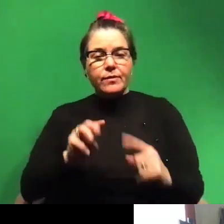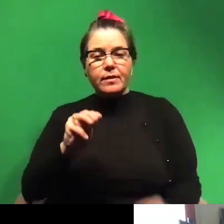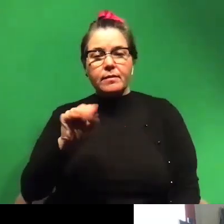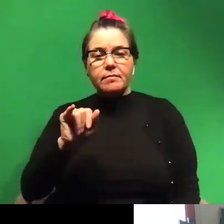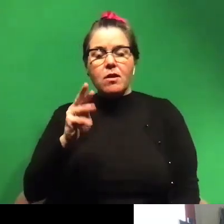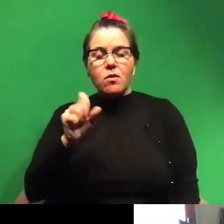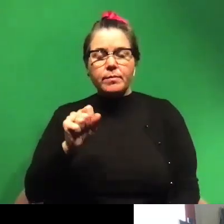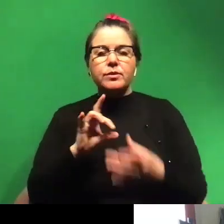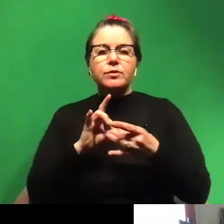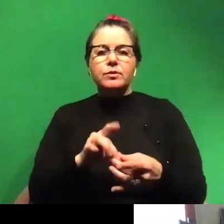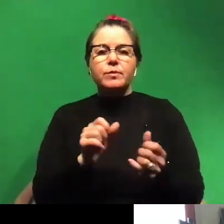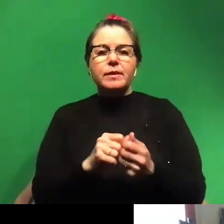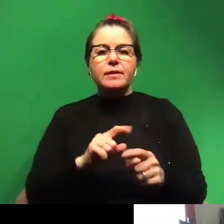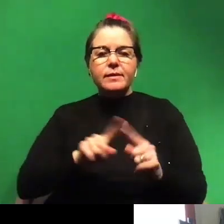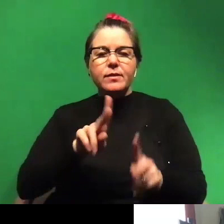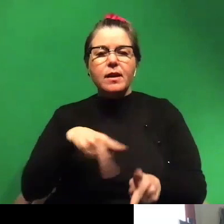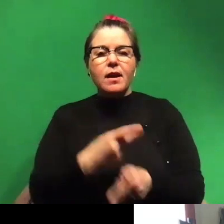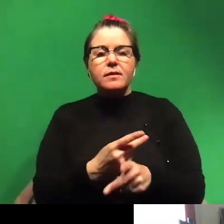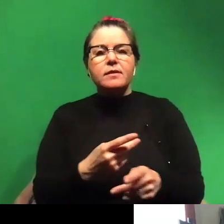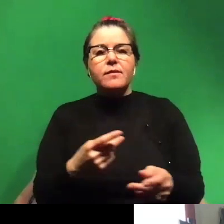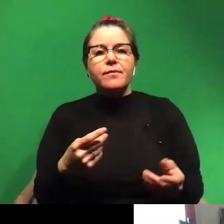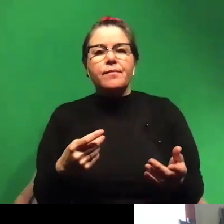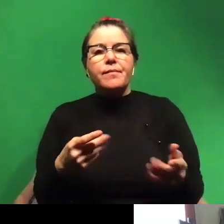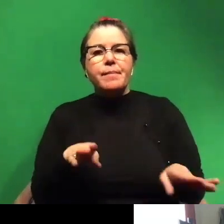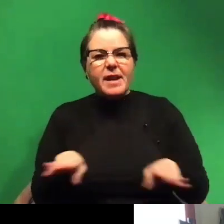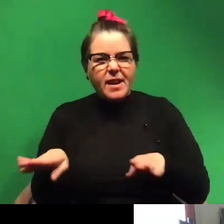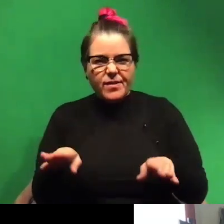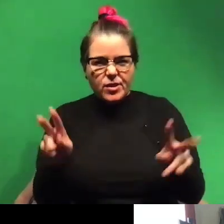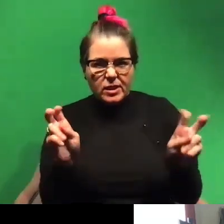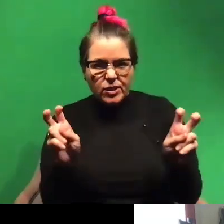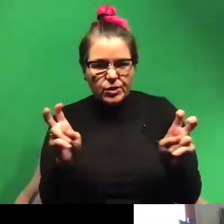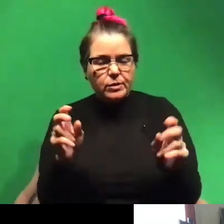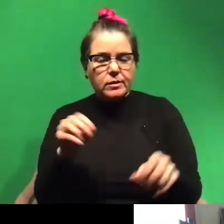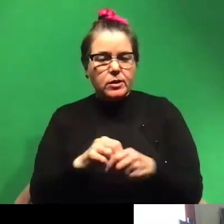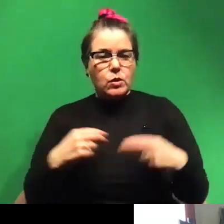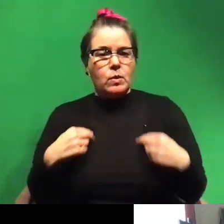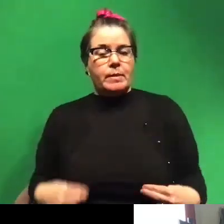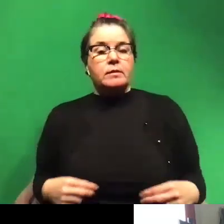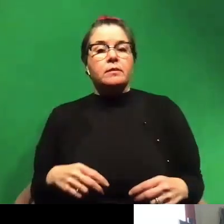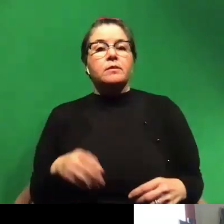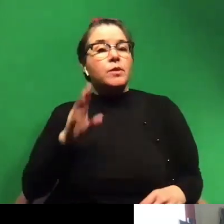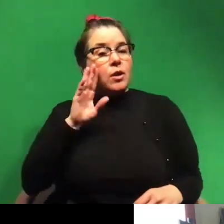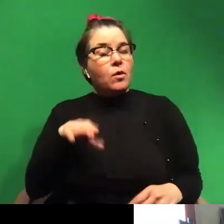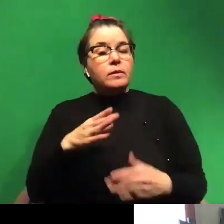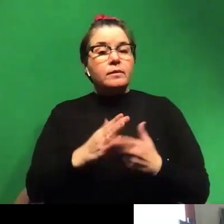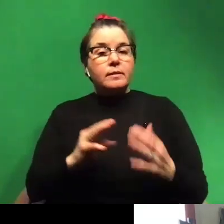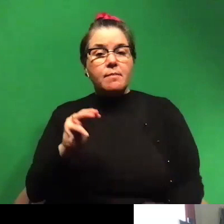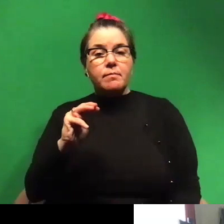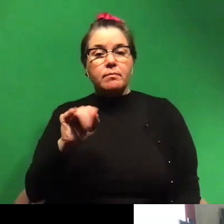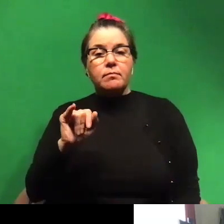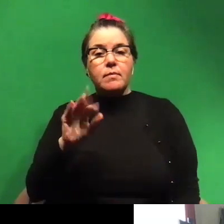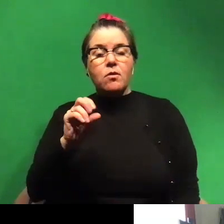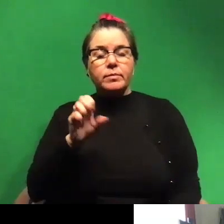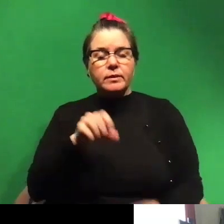are associated with different types of behavioral issues in humans. And we know that there are some microbes in